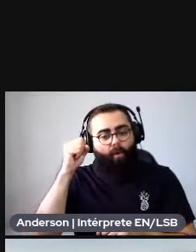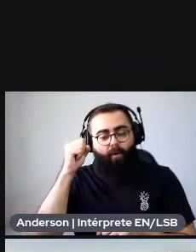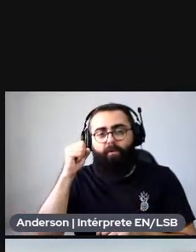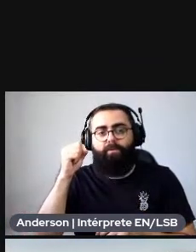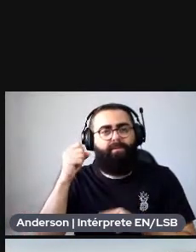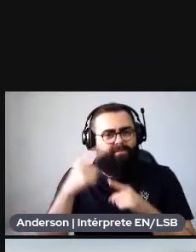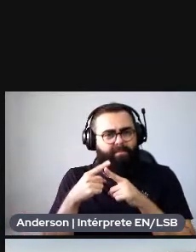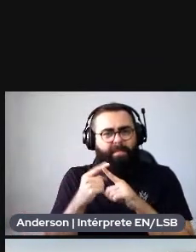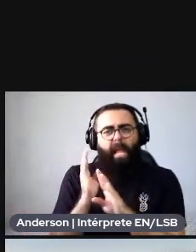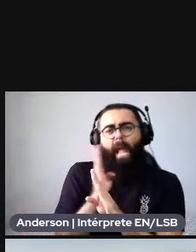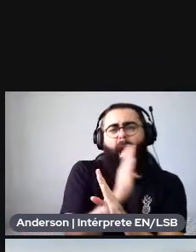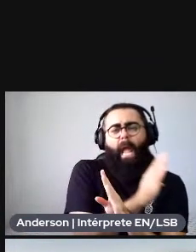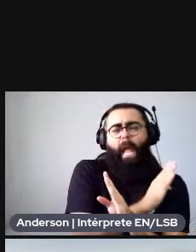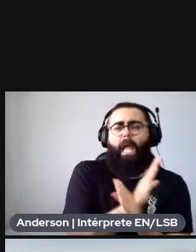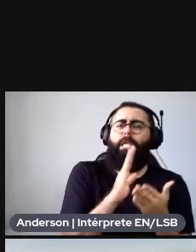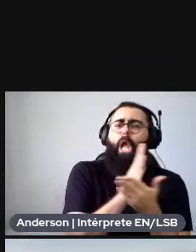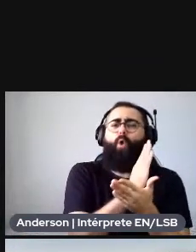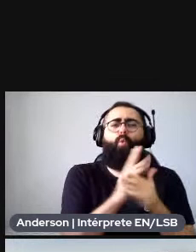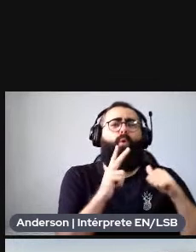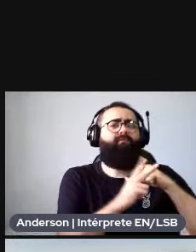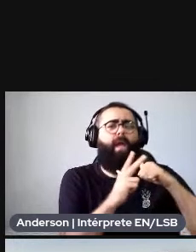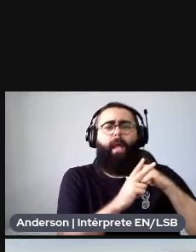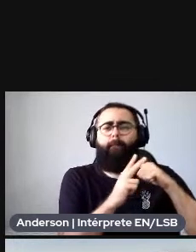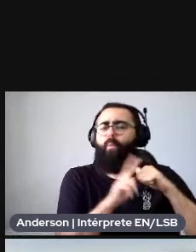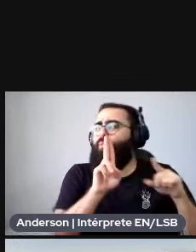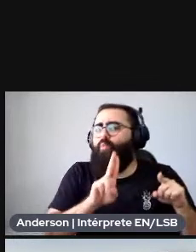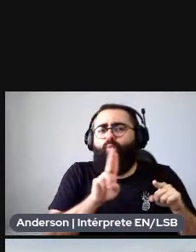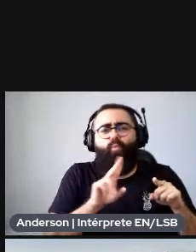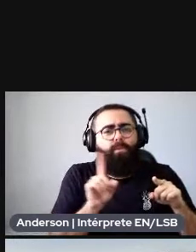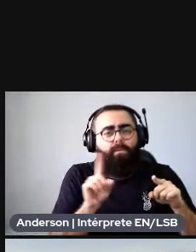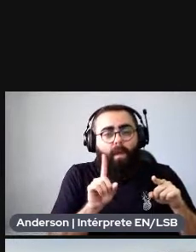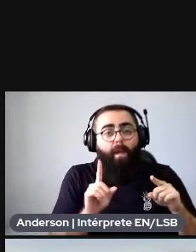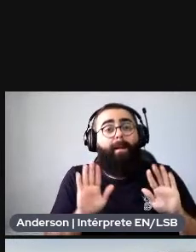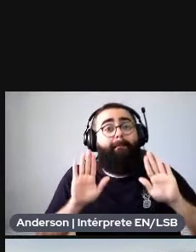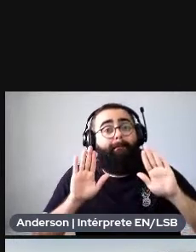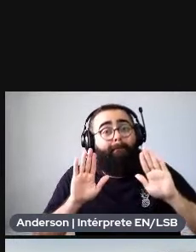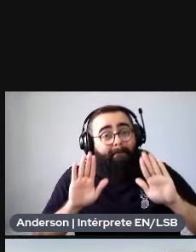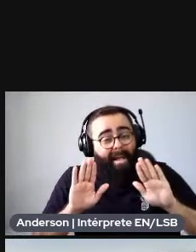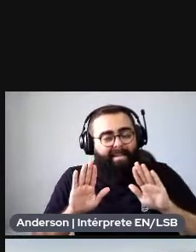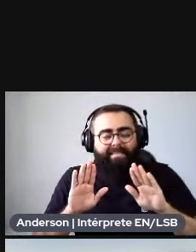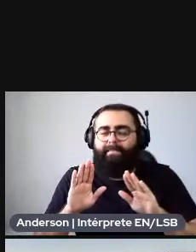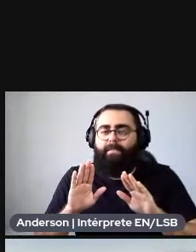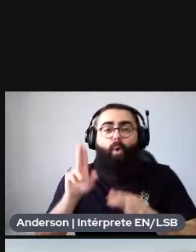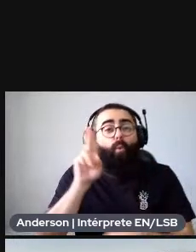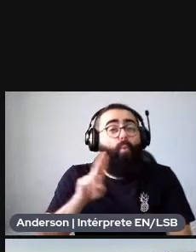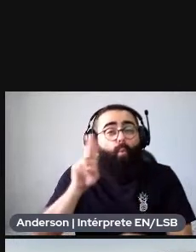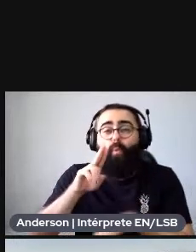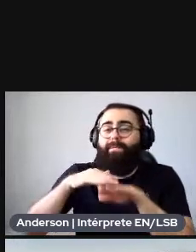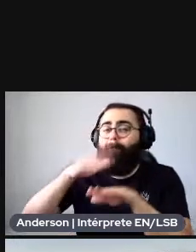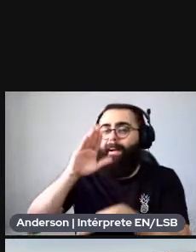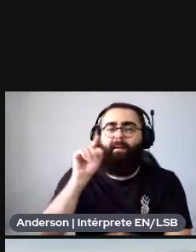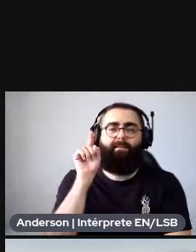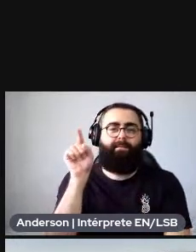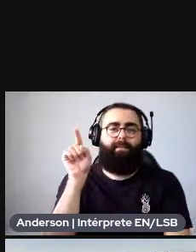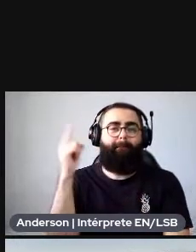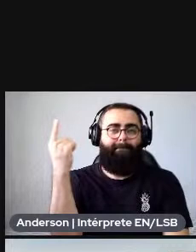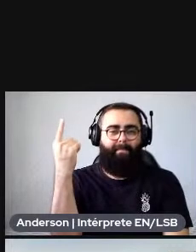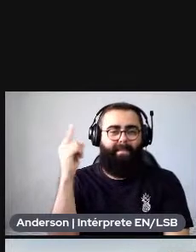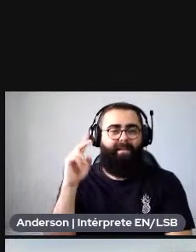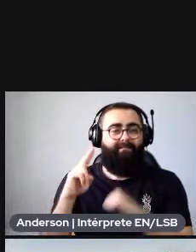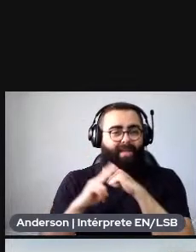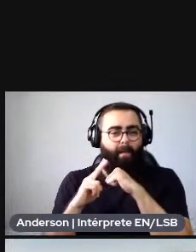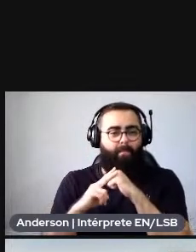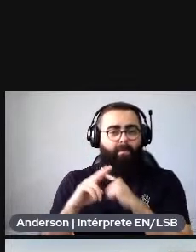productive. And we already know that echar is more token frequent than, for instance, lanzar. That is